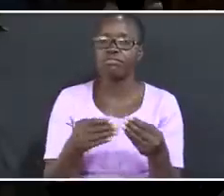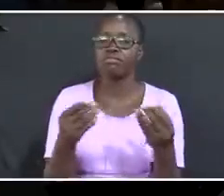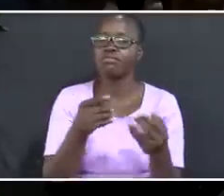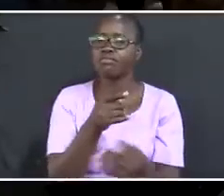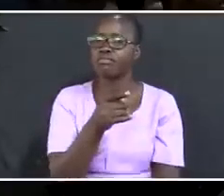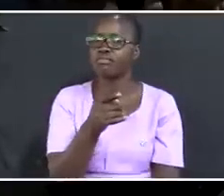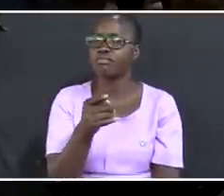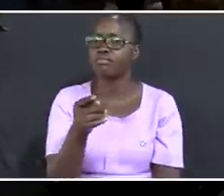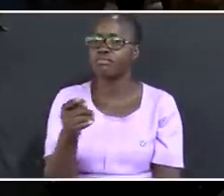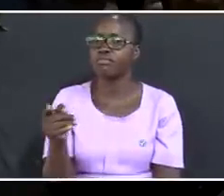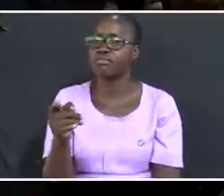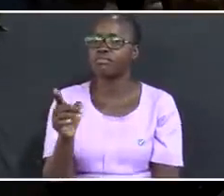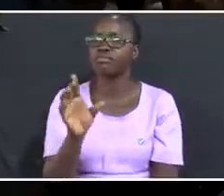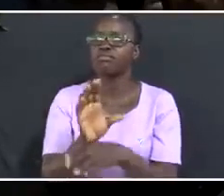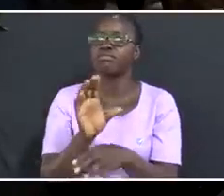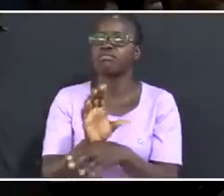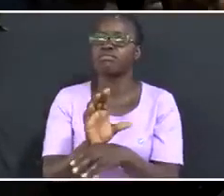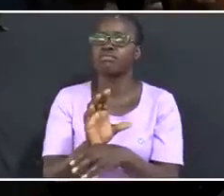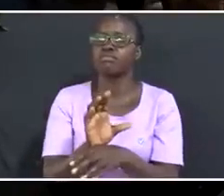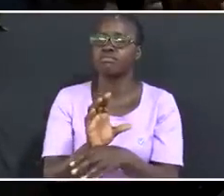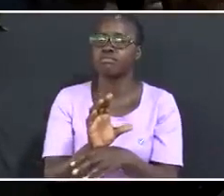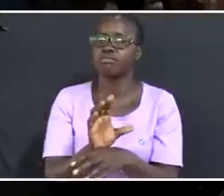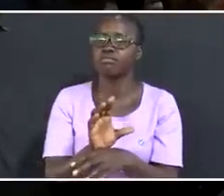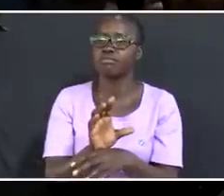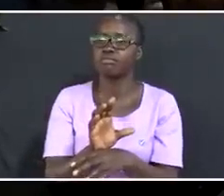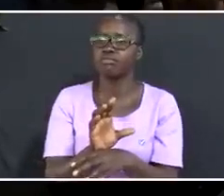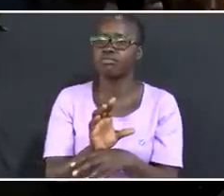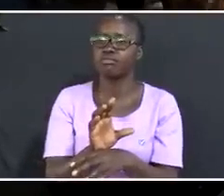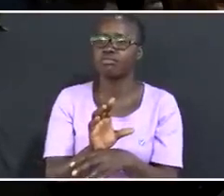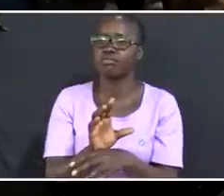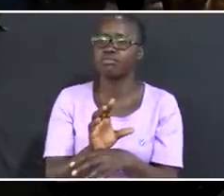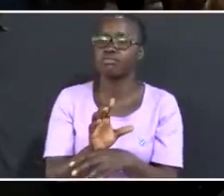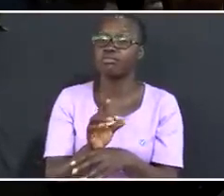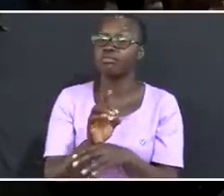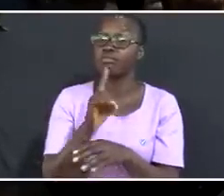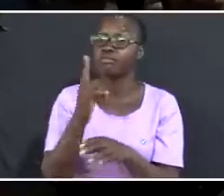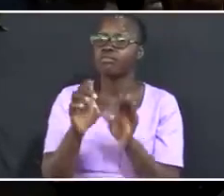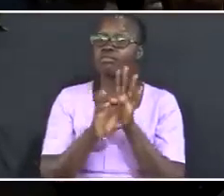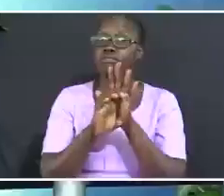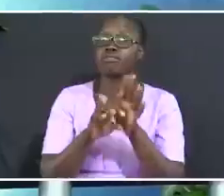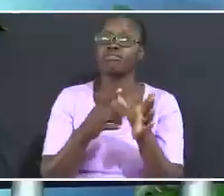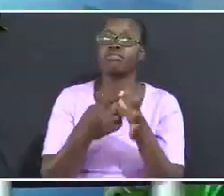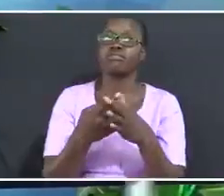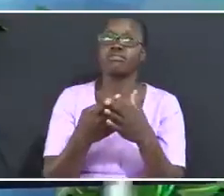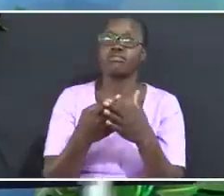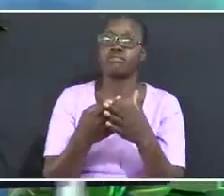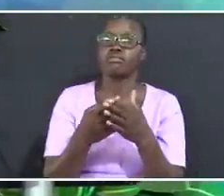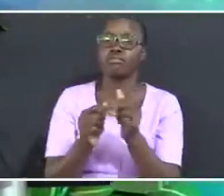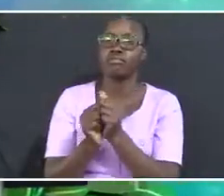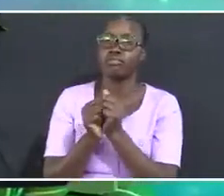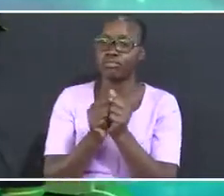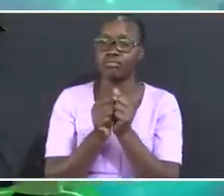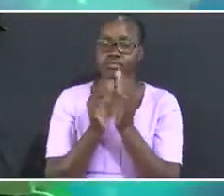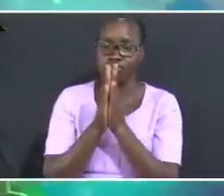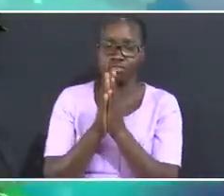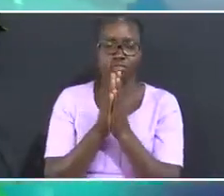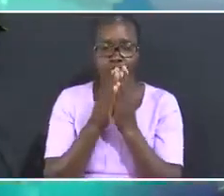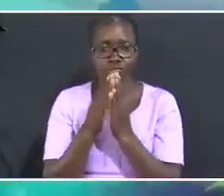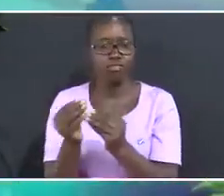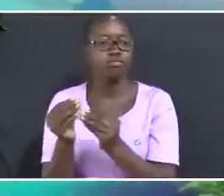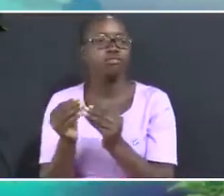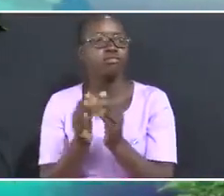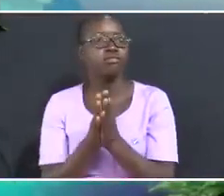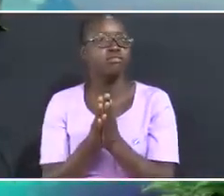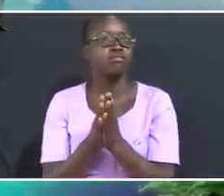the church that chance. And I want to give one example and then put together and we finish this. So